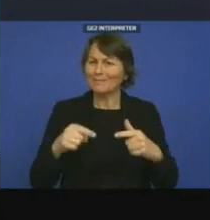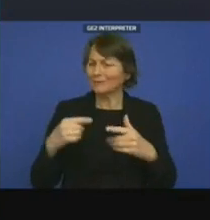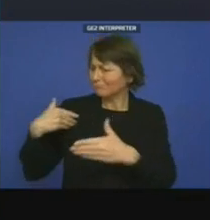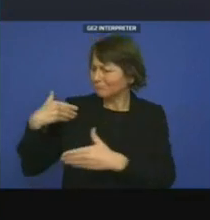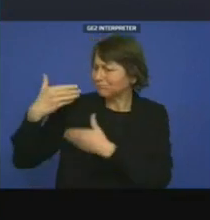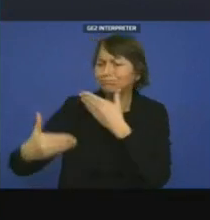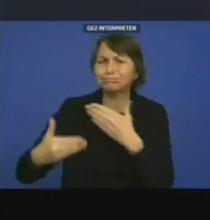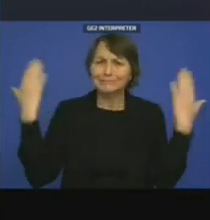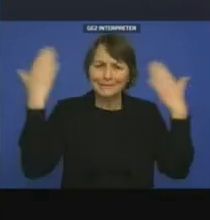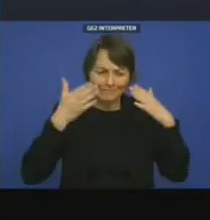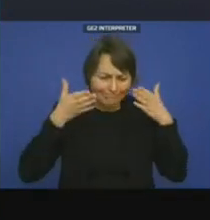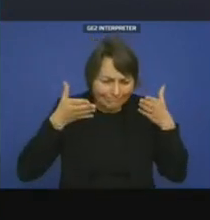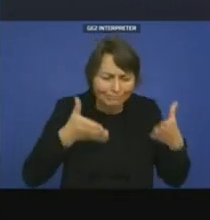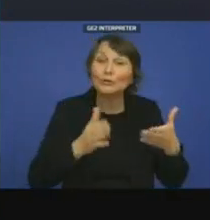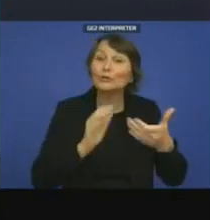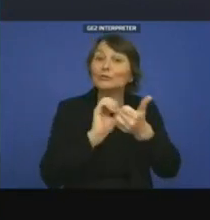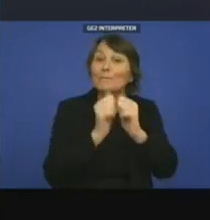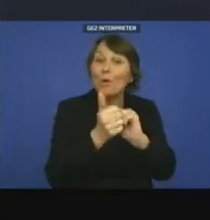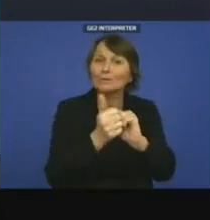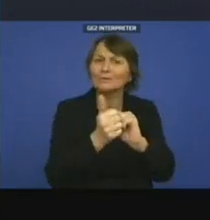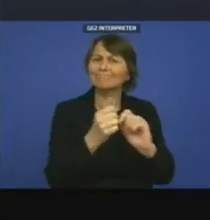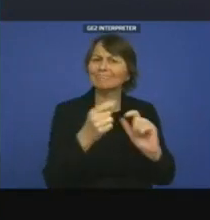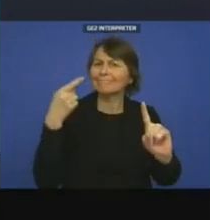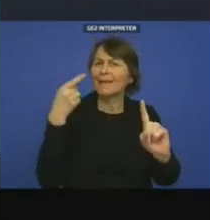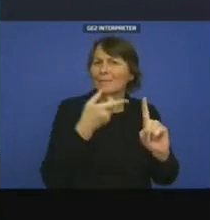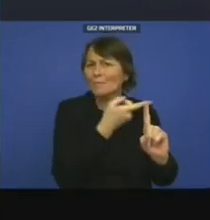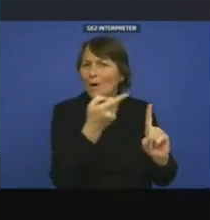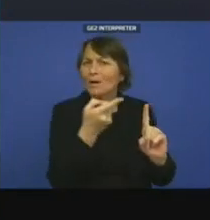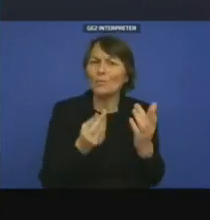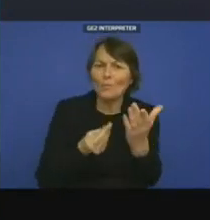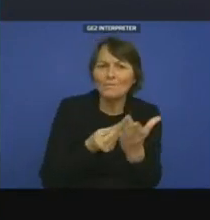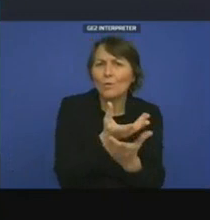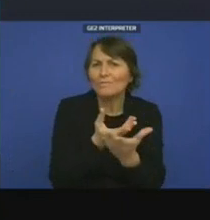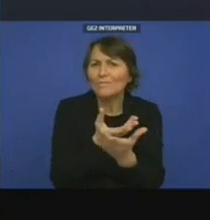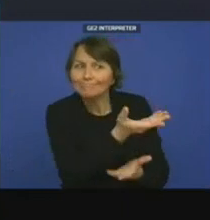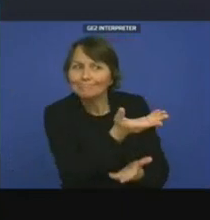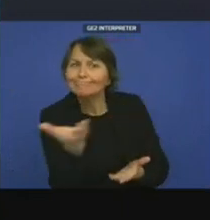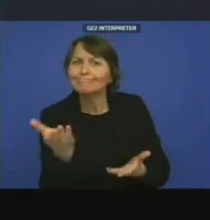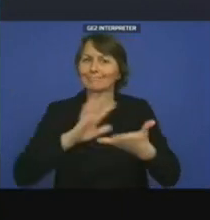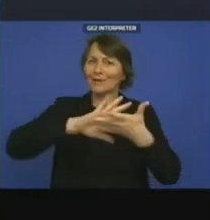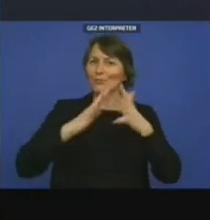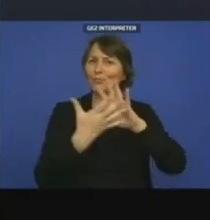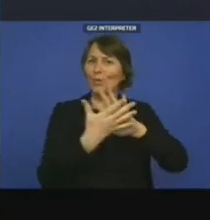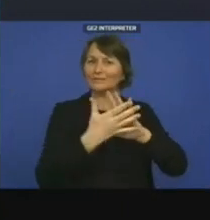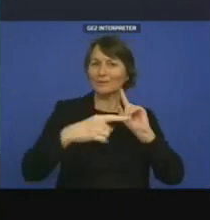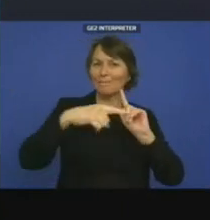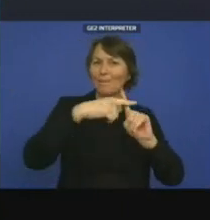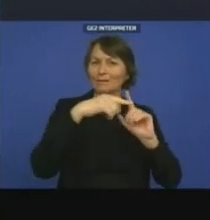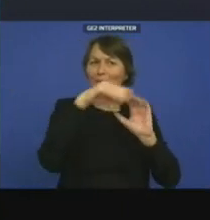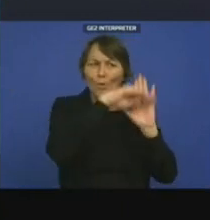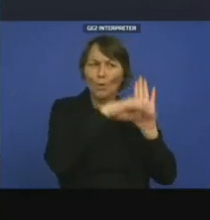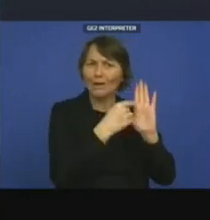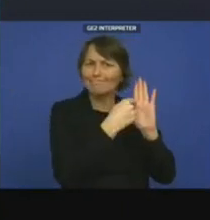aims at informing you about the opportunities given by the Erasmus Plus program. This event